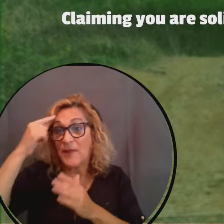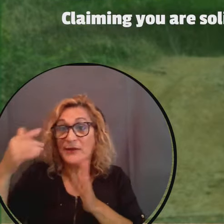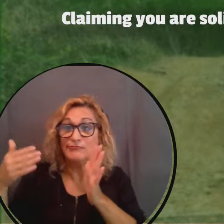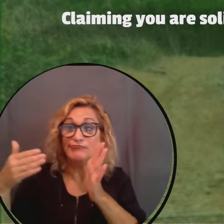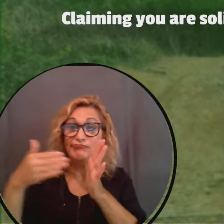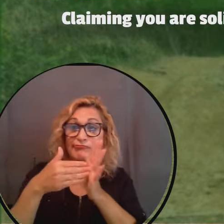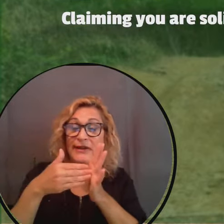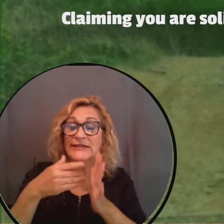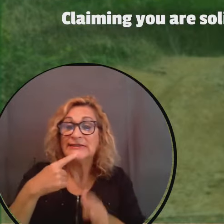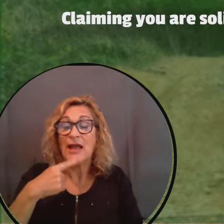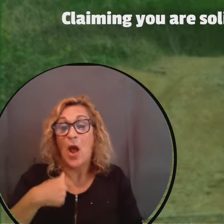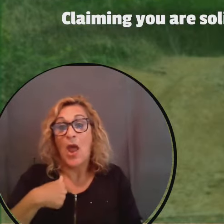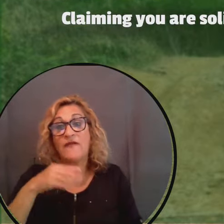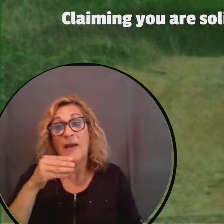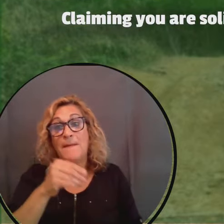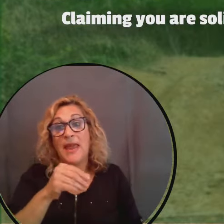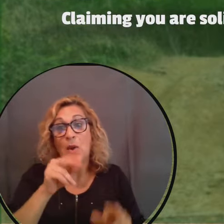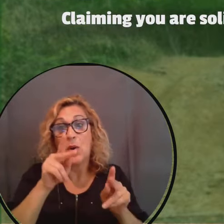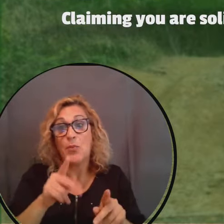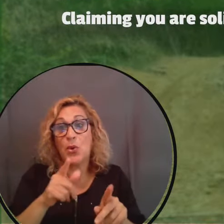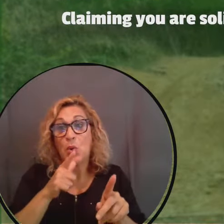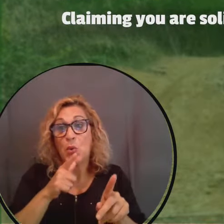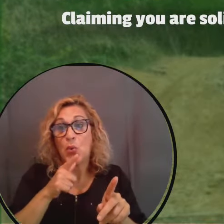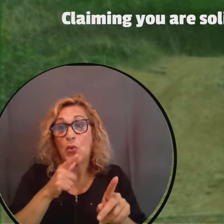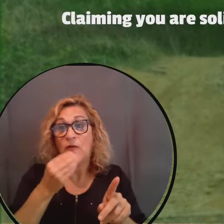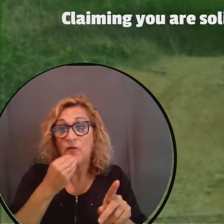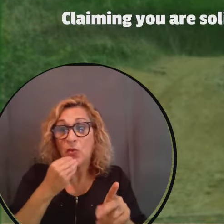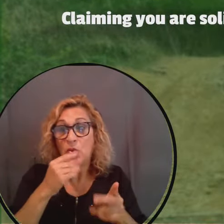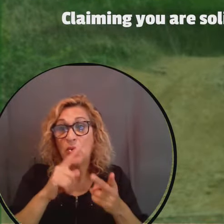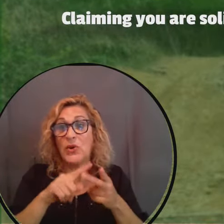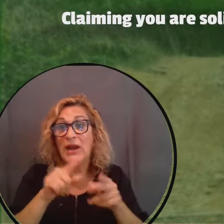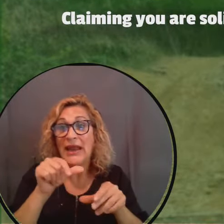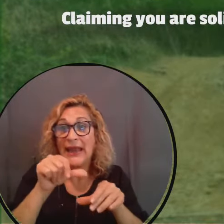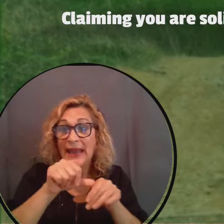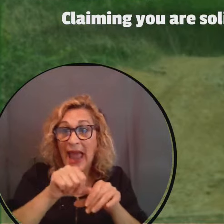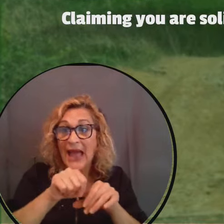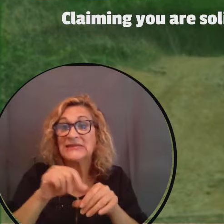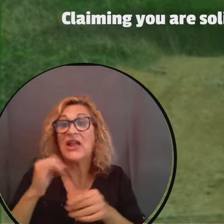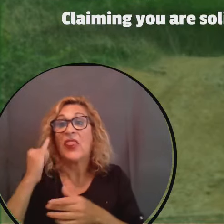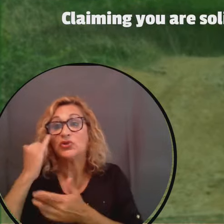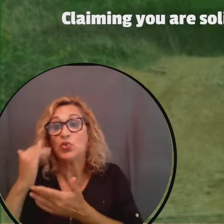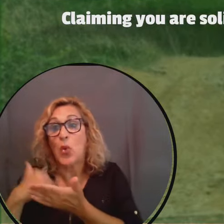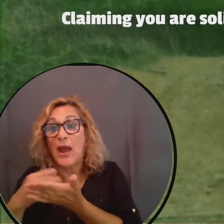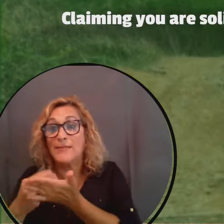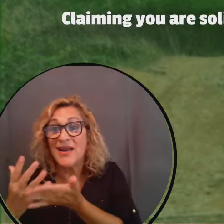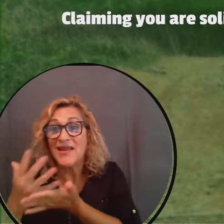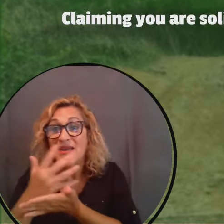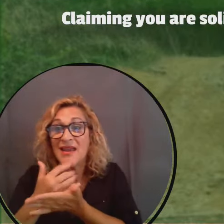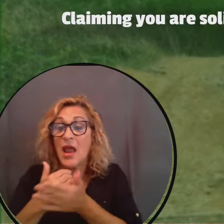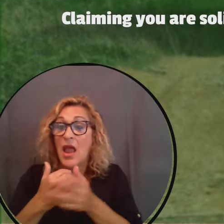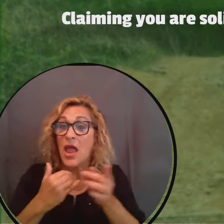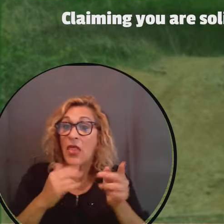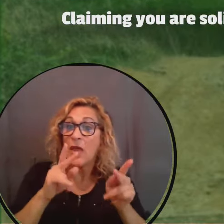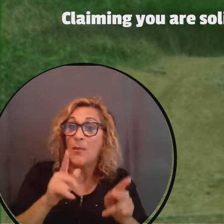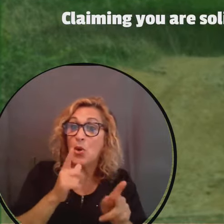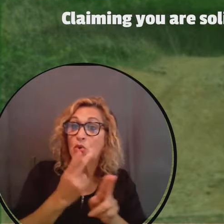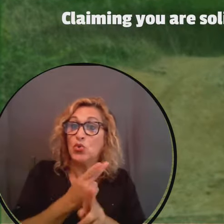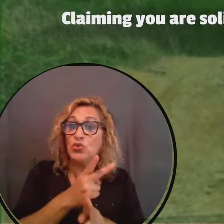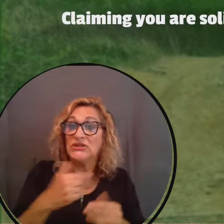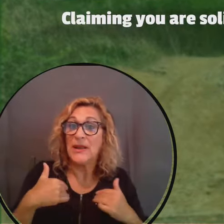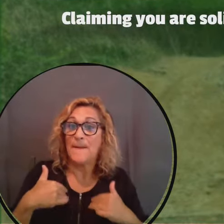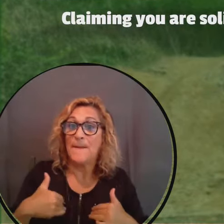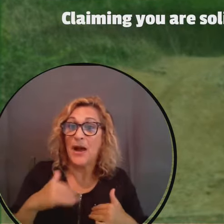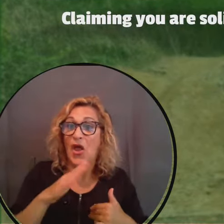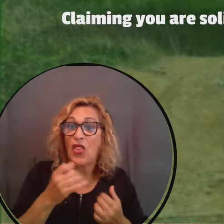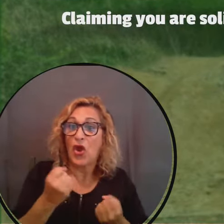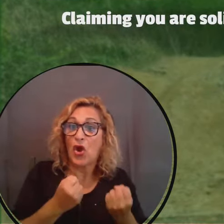for someone's food, if I pay for someone's gas, and that's why I'm fundraising money, and that that person happens to use their body or their car